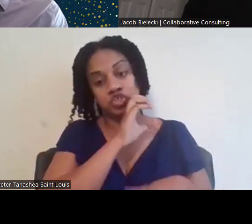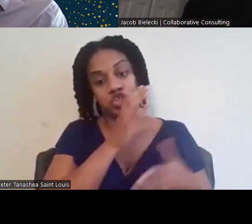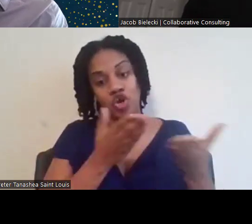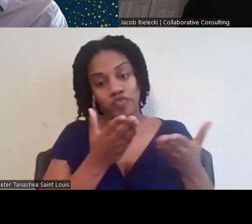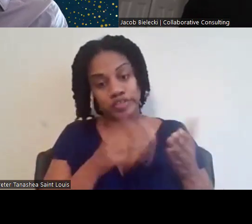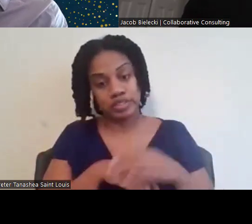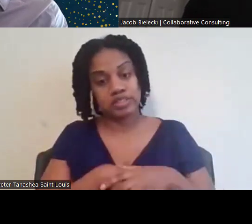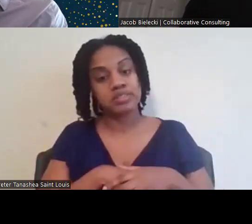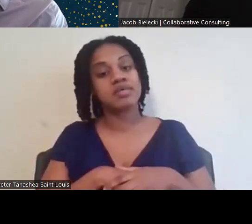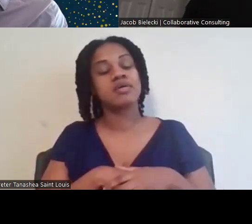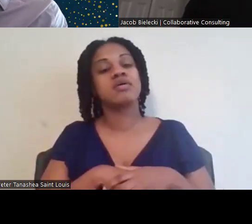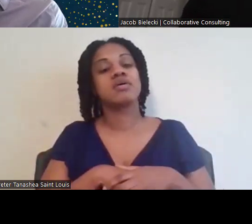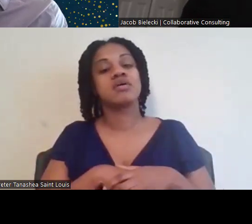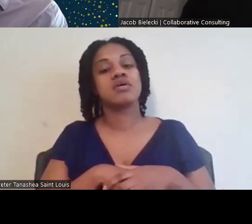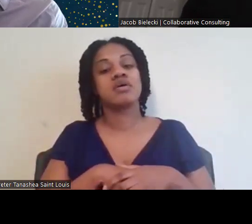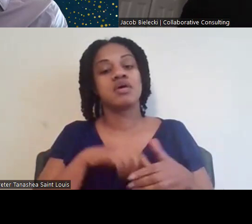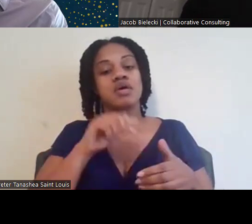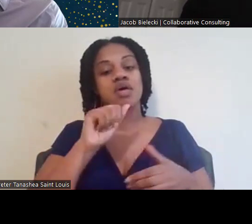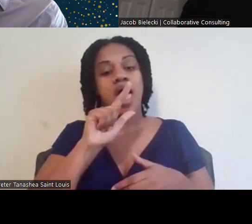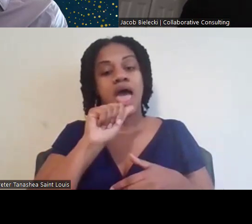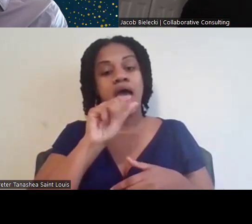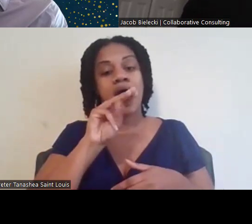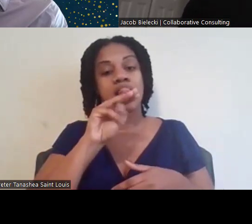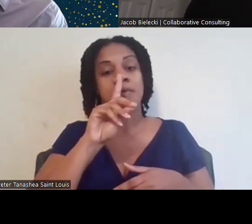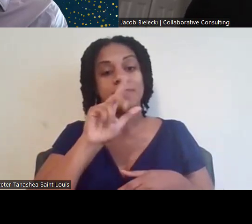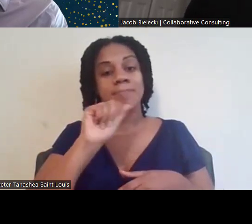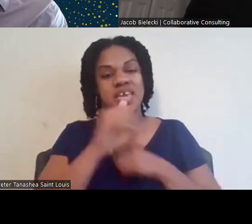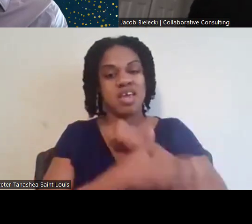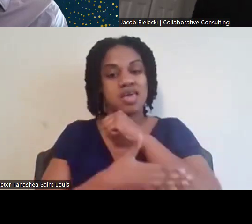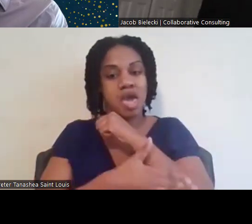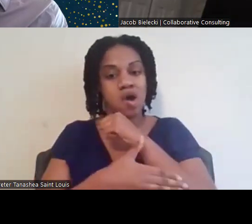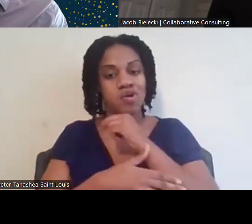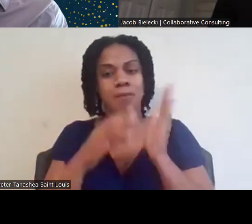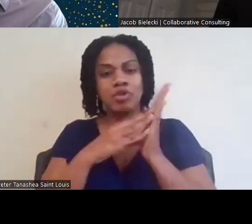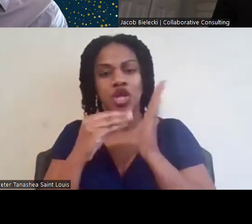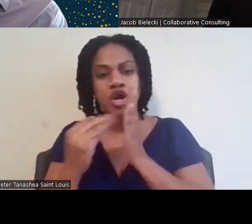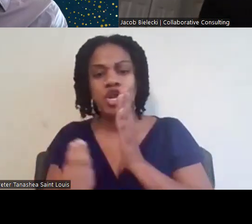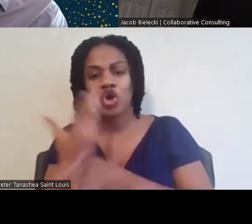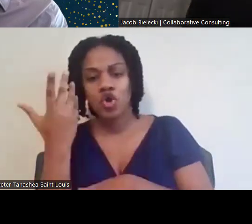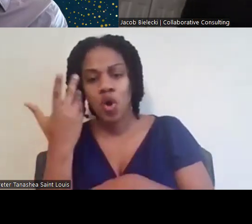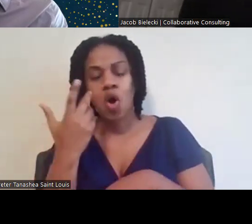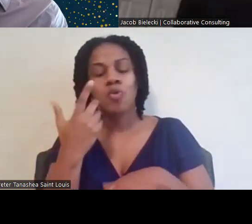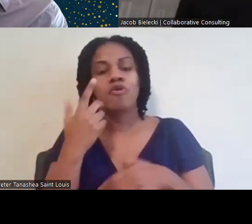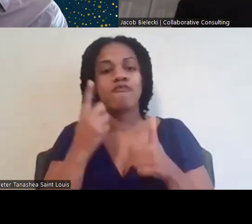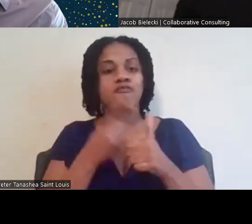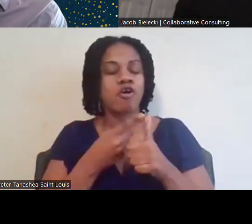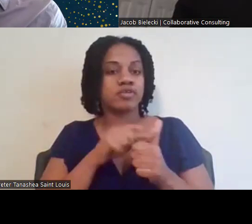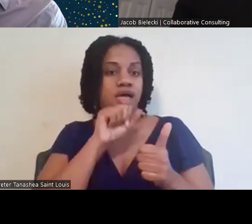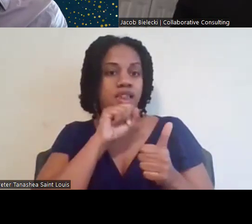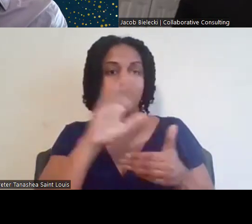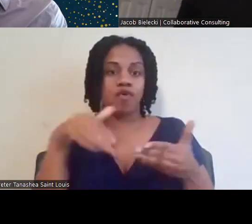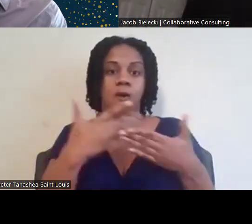I'm learning and growing in the aging services community. But I was looking through this, and I love all this